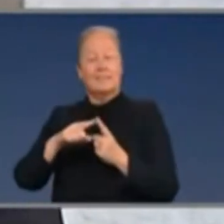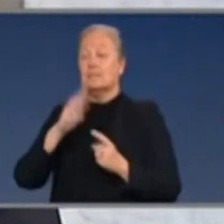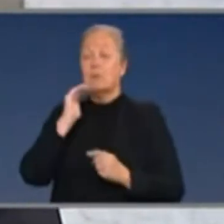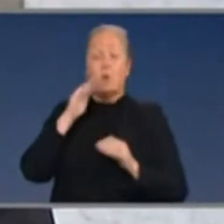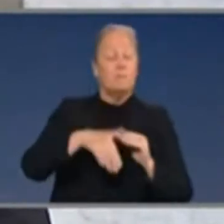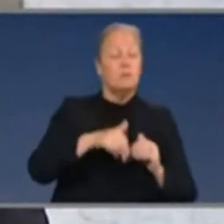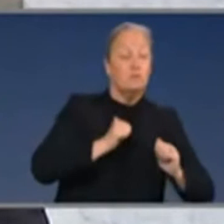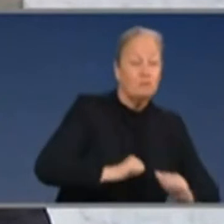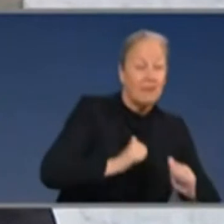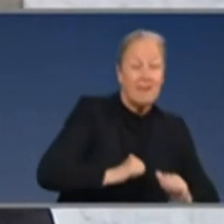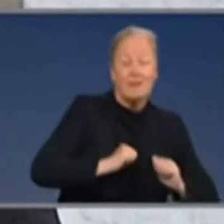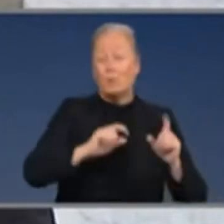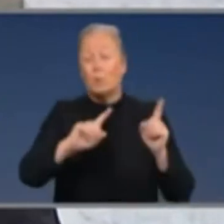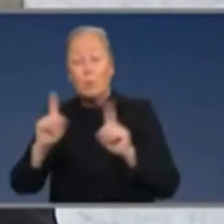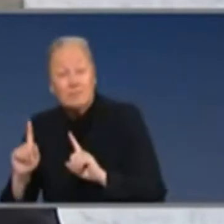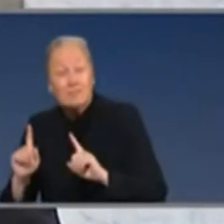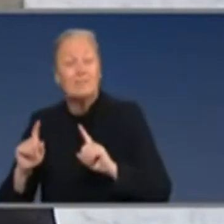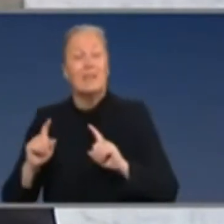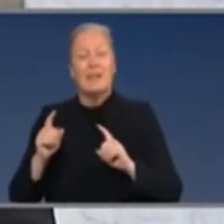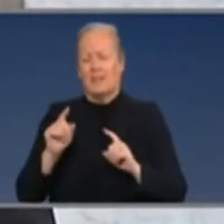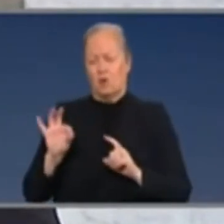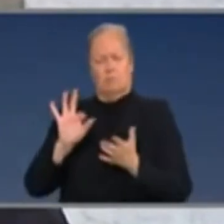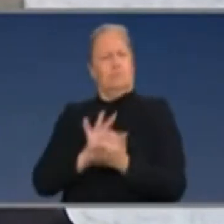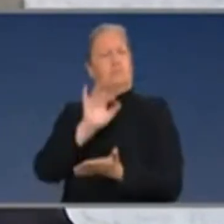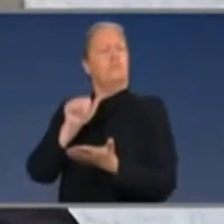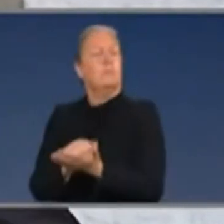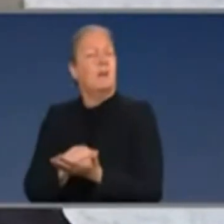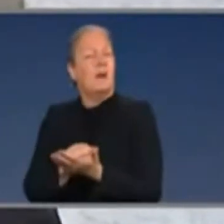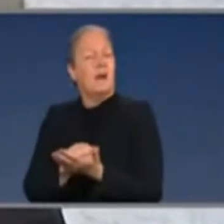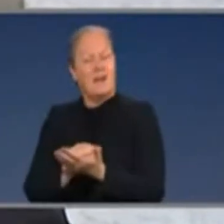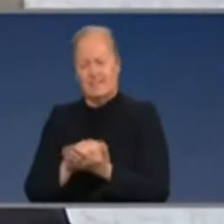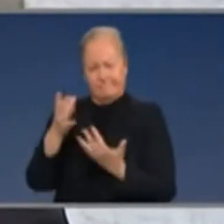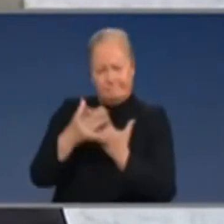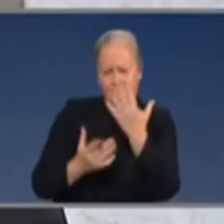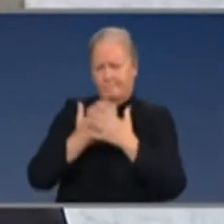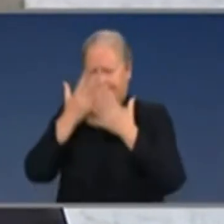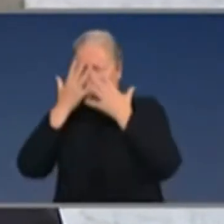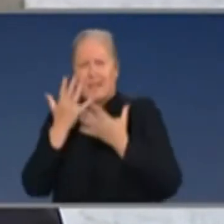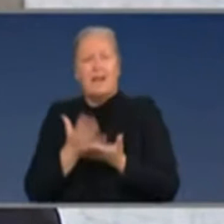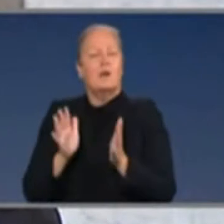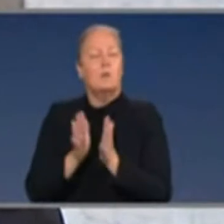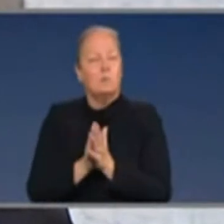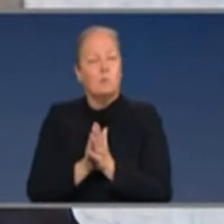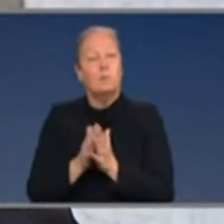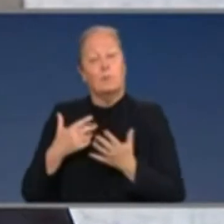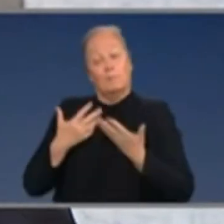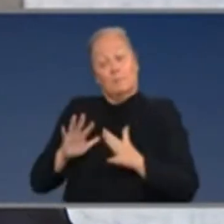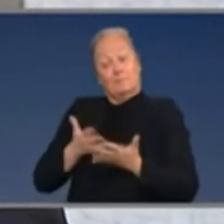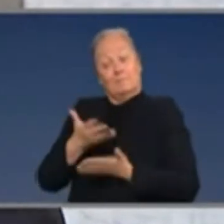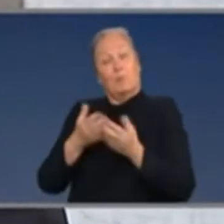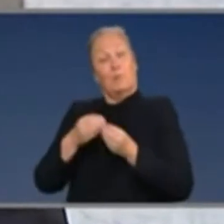training, despite the PPE being there, not being used the way it should. And in discussions with the Minister again this